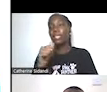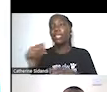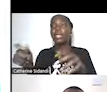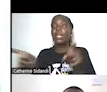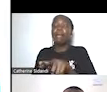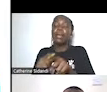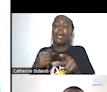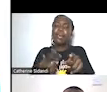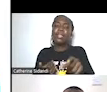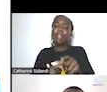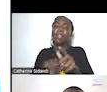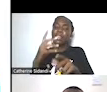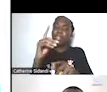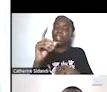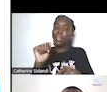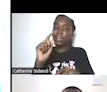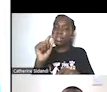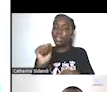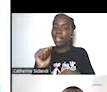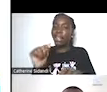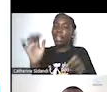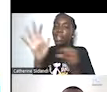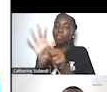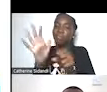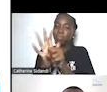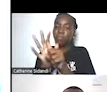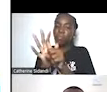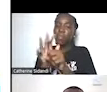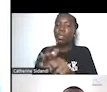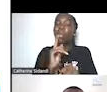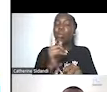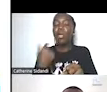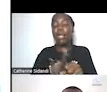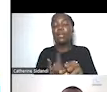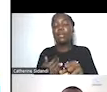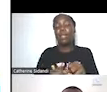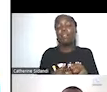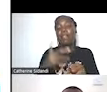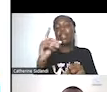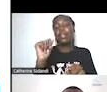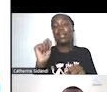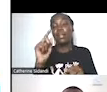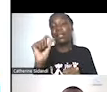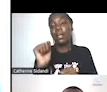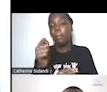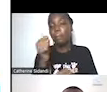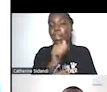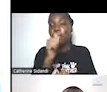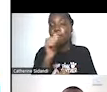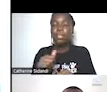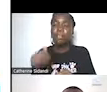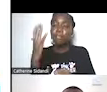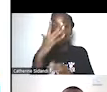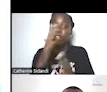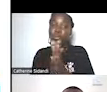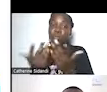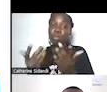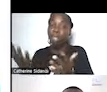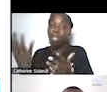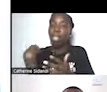data, then there is a problem now with the Data Privacy and Protection Act. Facebook the other day was in a problem because of